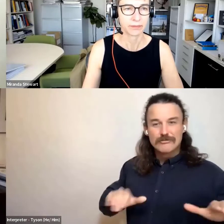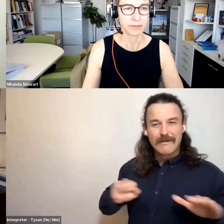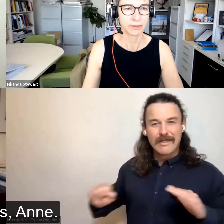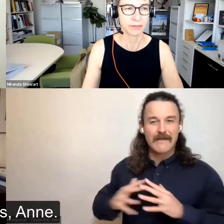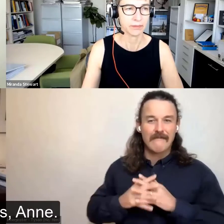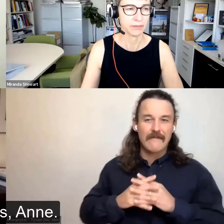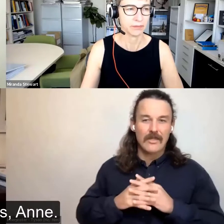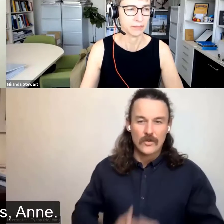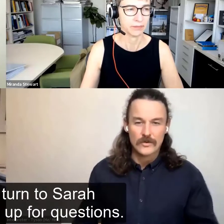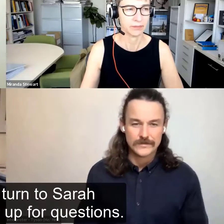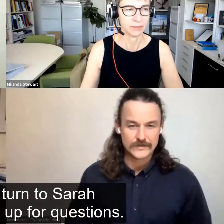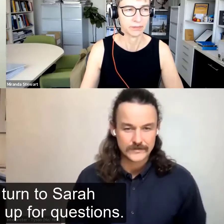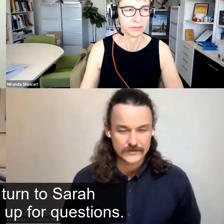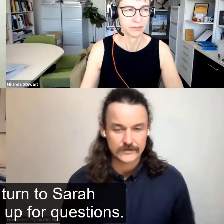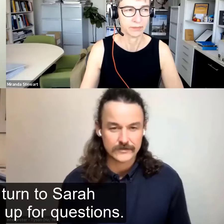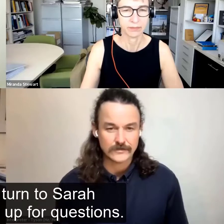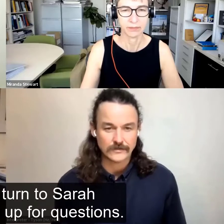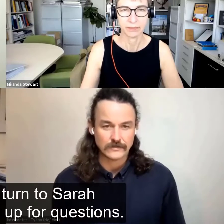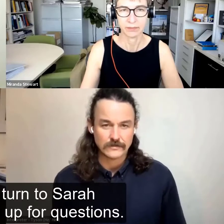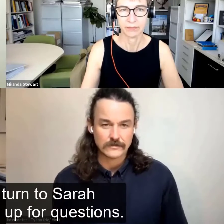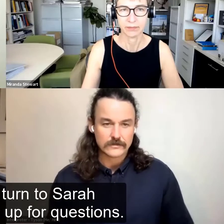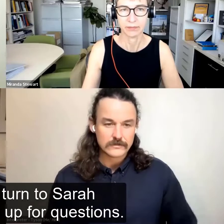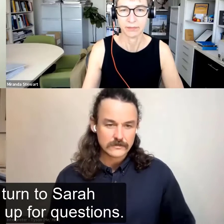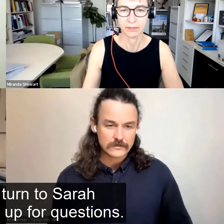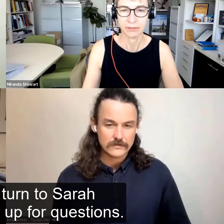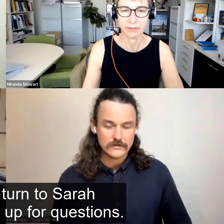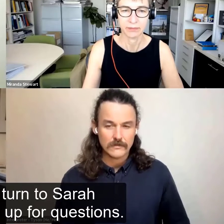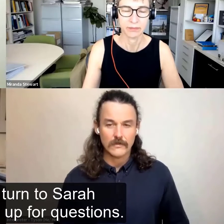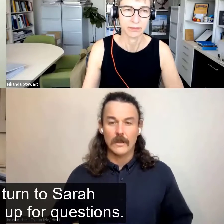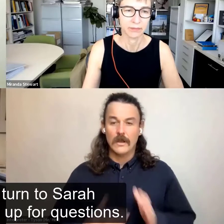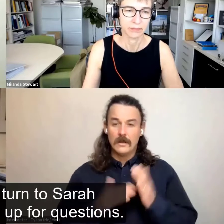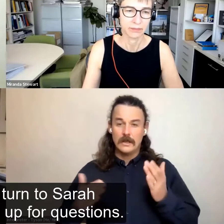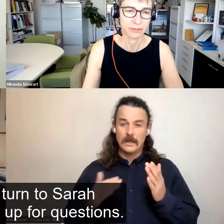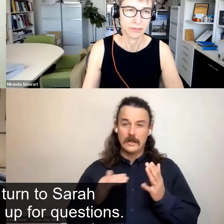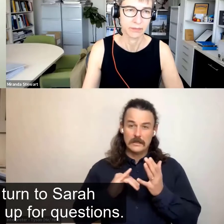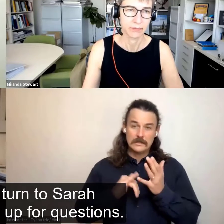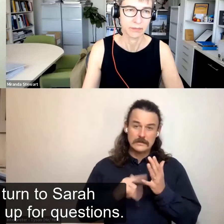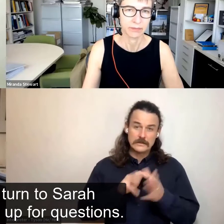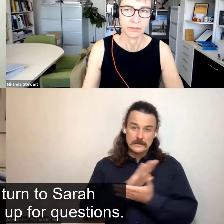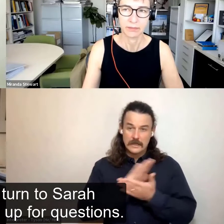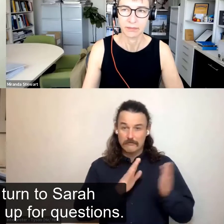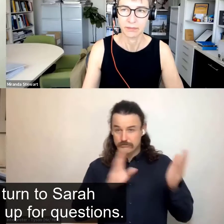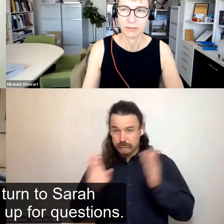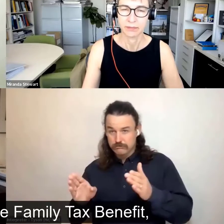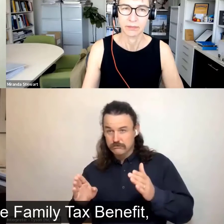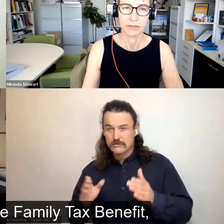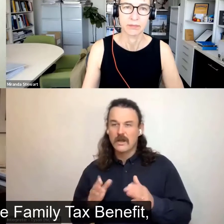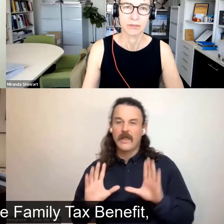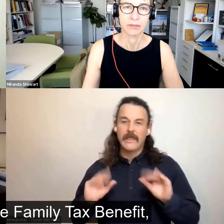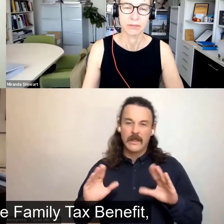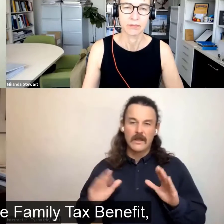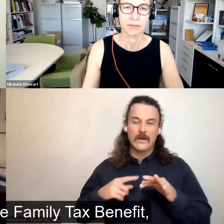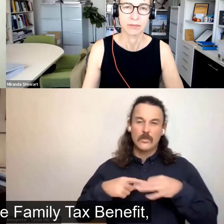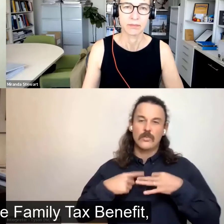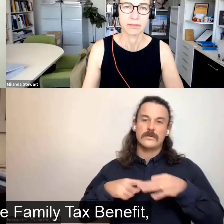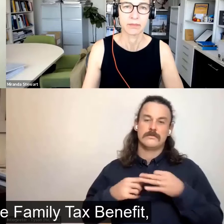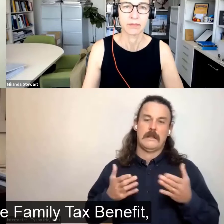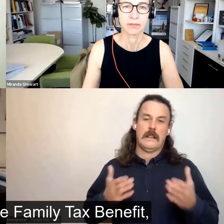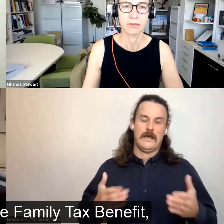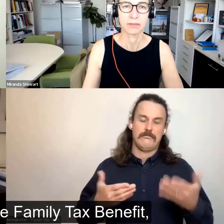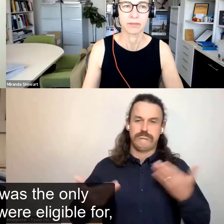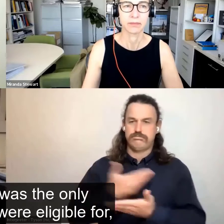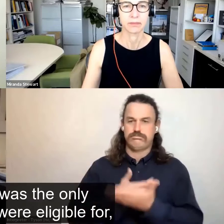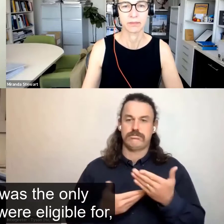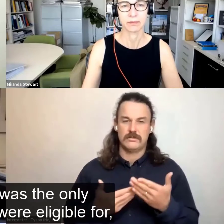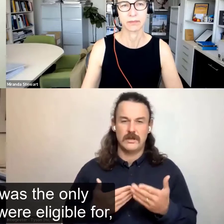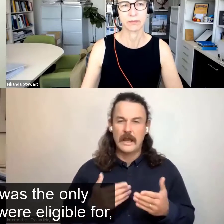Yeah, thanks, Anne. And now I'll turn to Sarah before we open up for questions. Sarah, it sounds like family tax